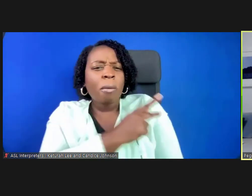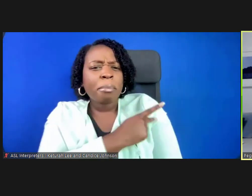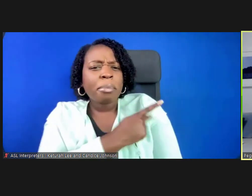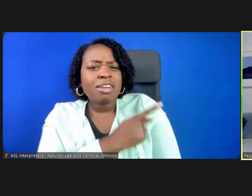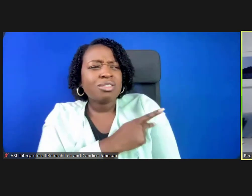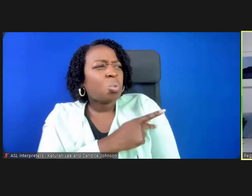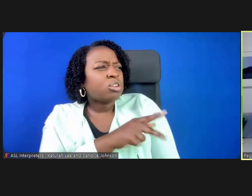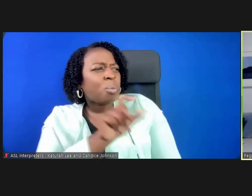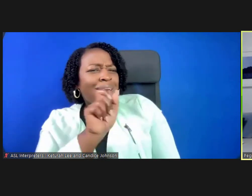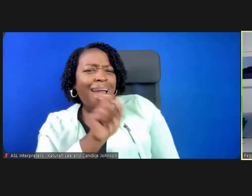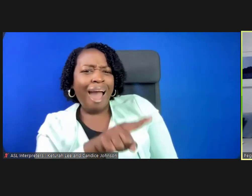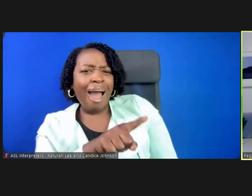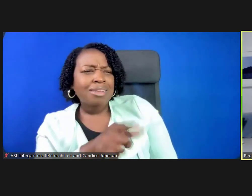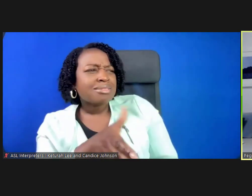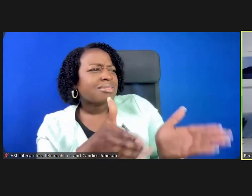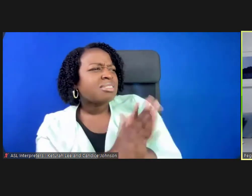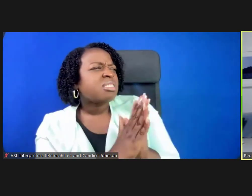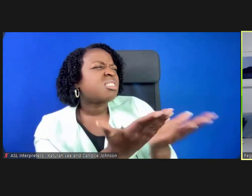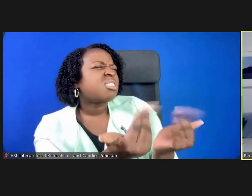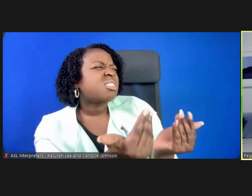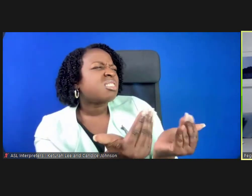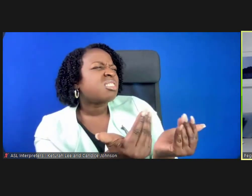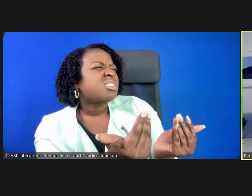So I think